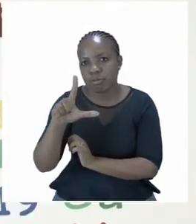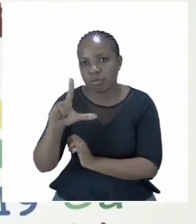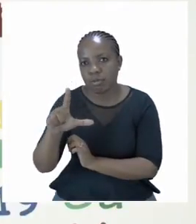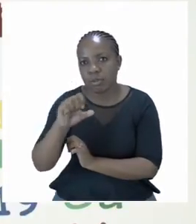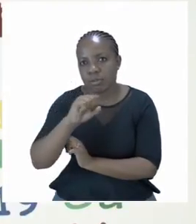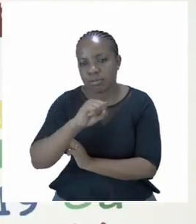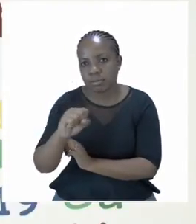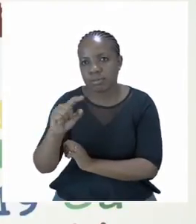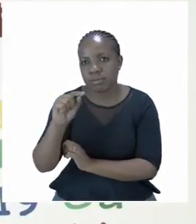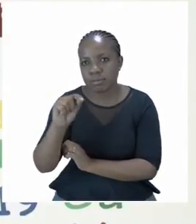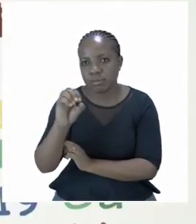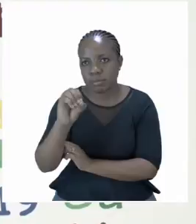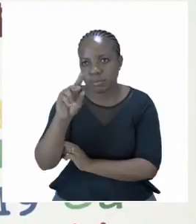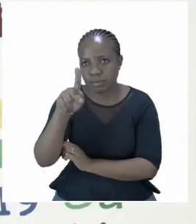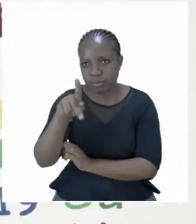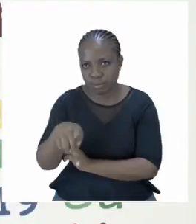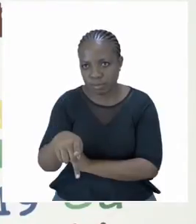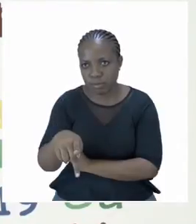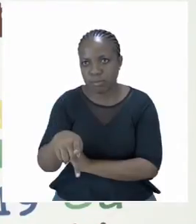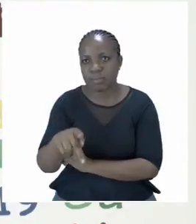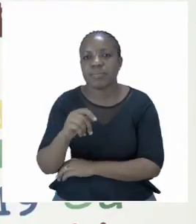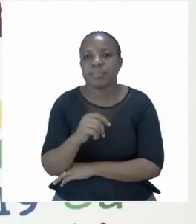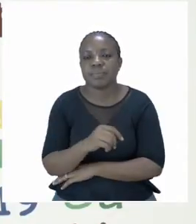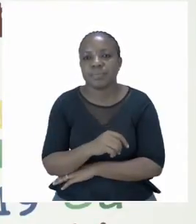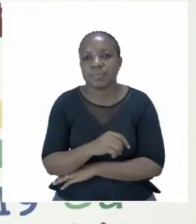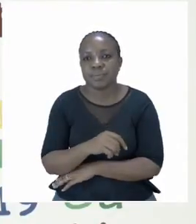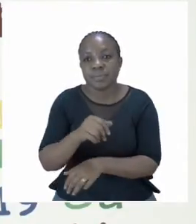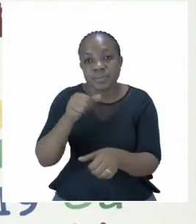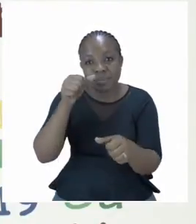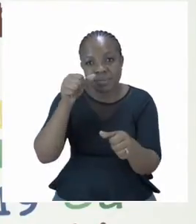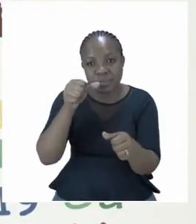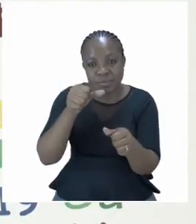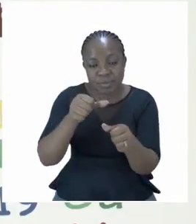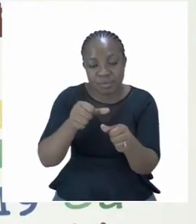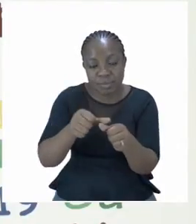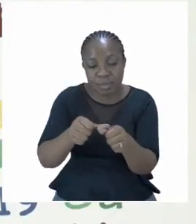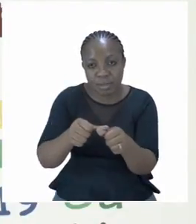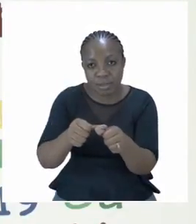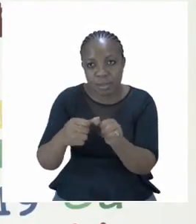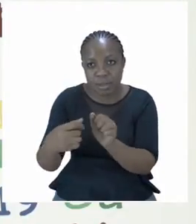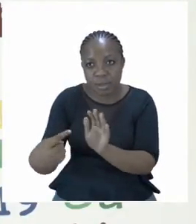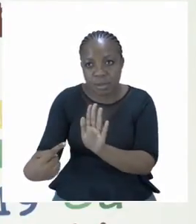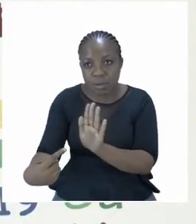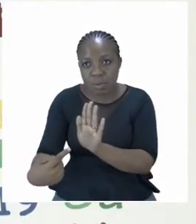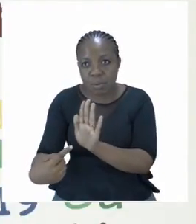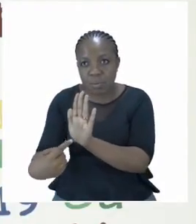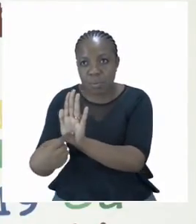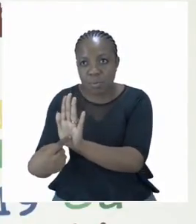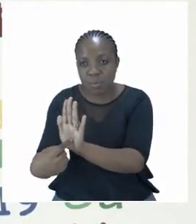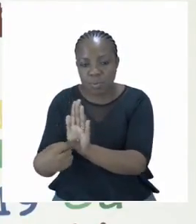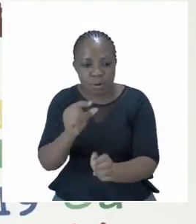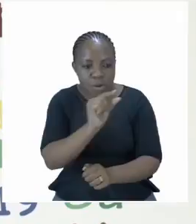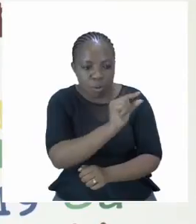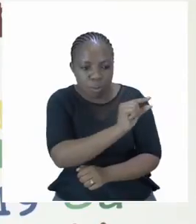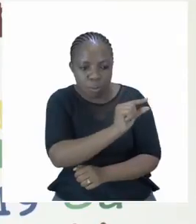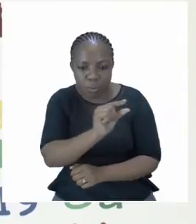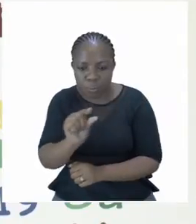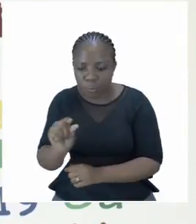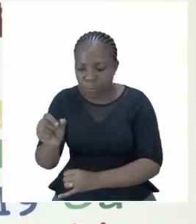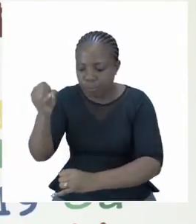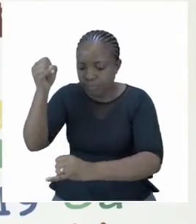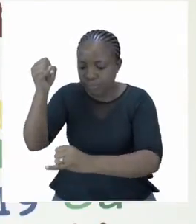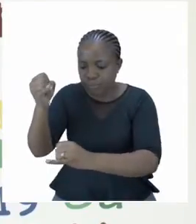So we have put our full stop. Remember, we use full stops to end a sentence, to let